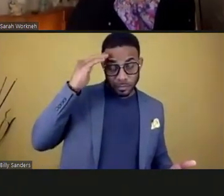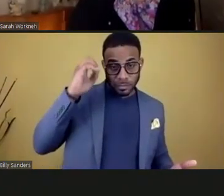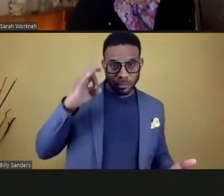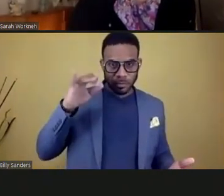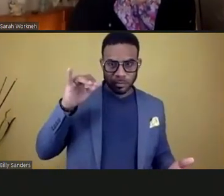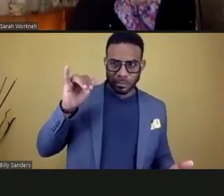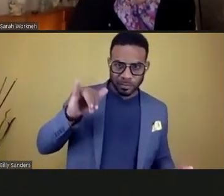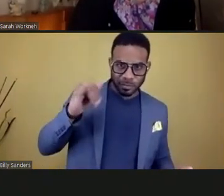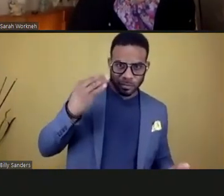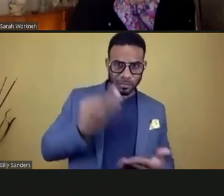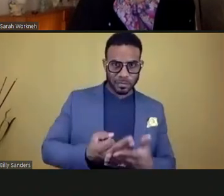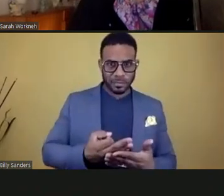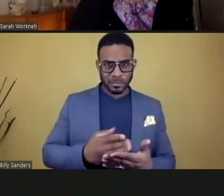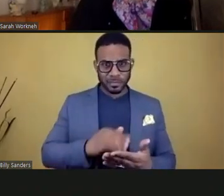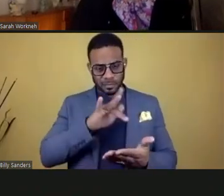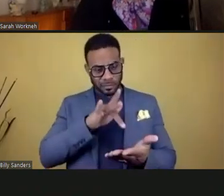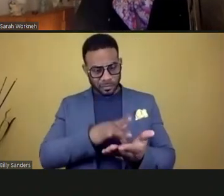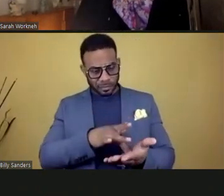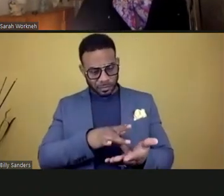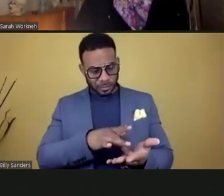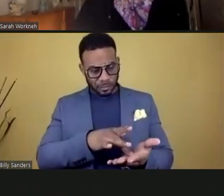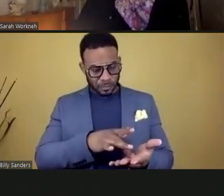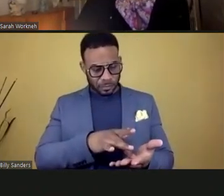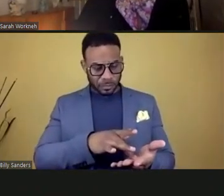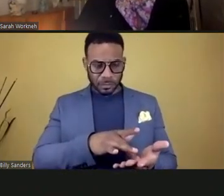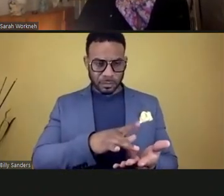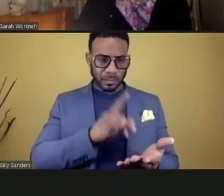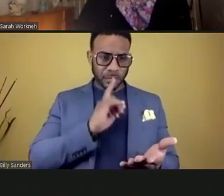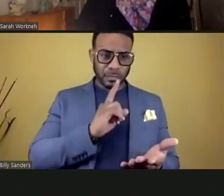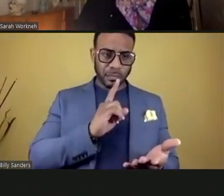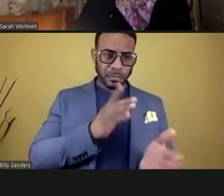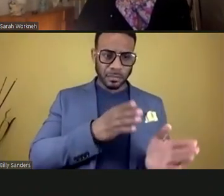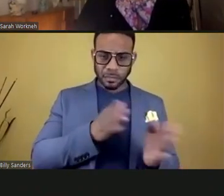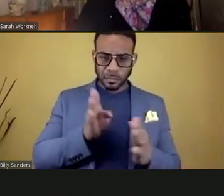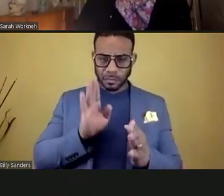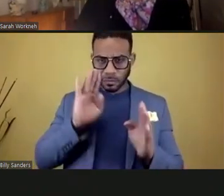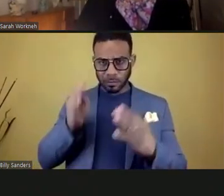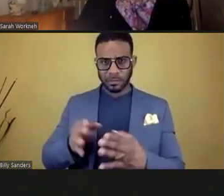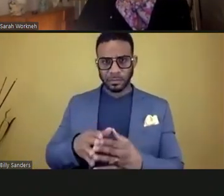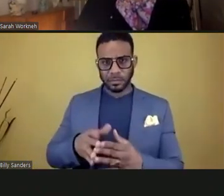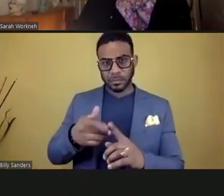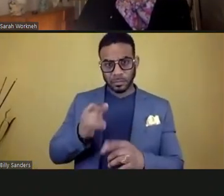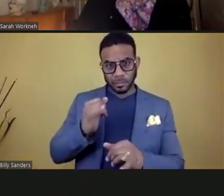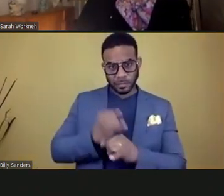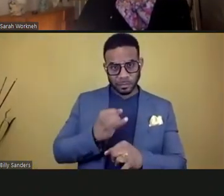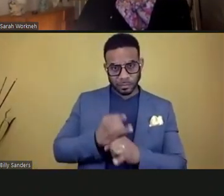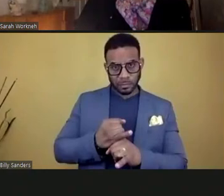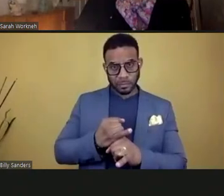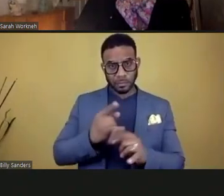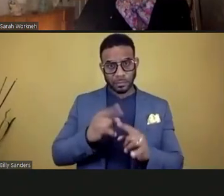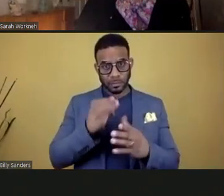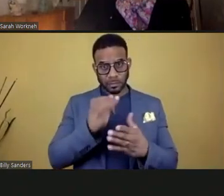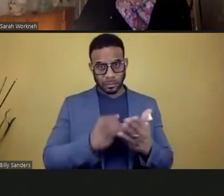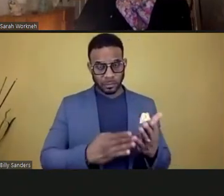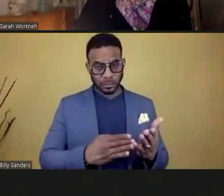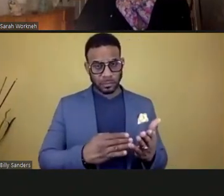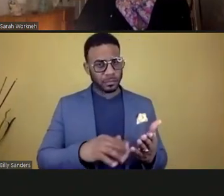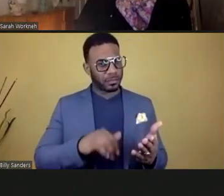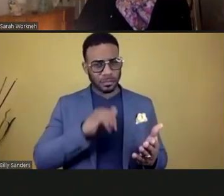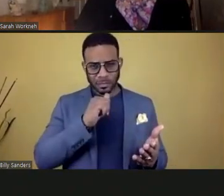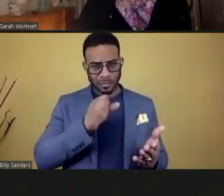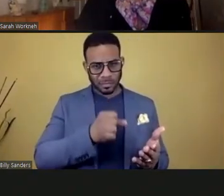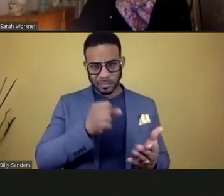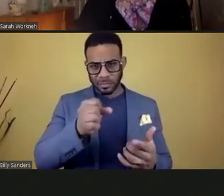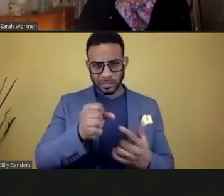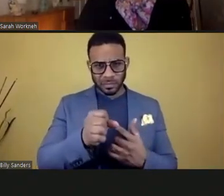that fact and centering it and shifting our focus from the institution to the artist, not placing